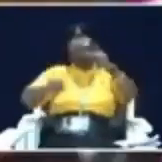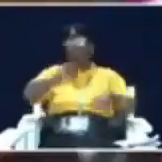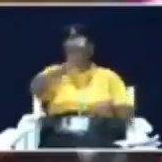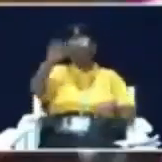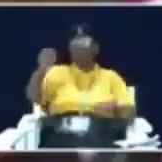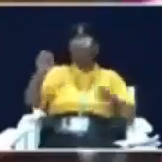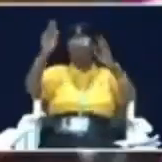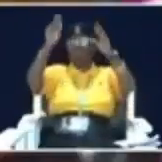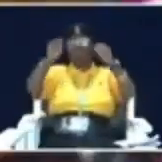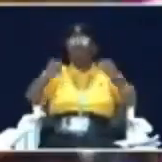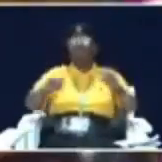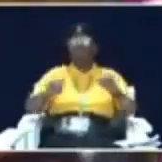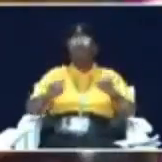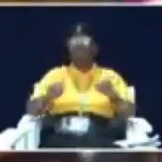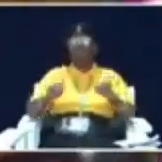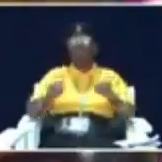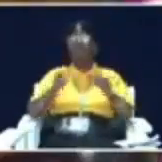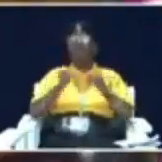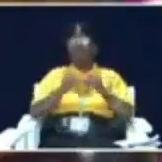No more unbelief.